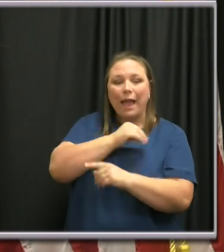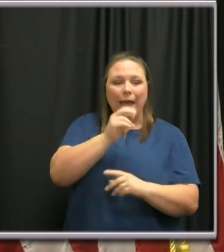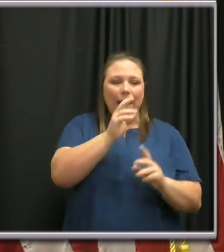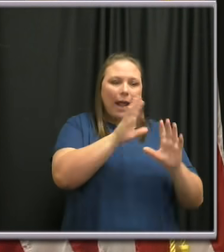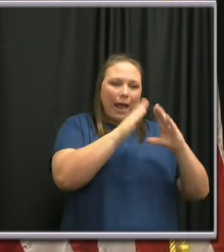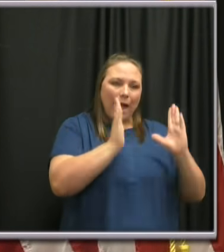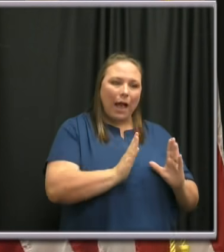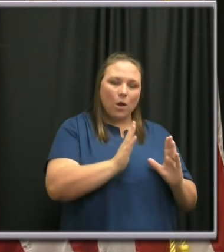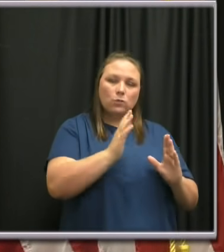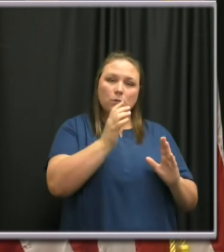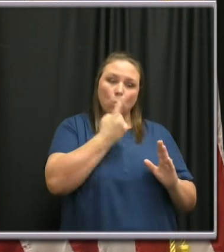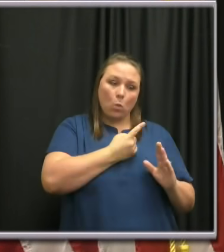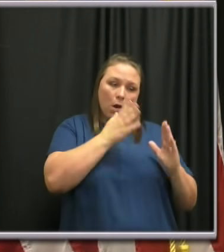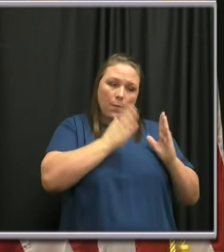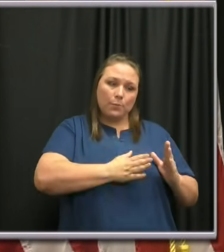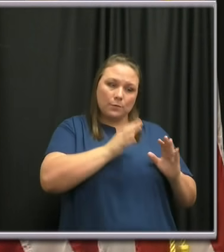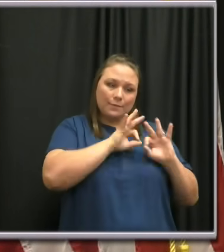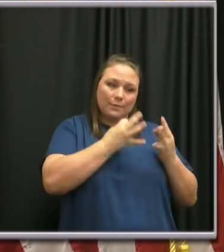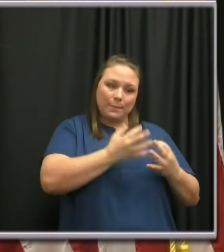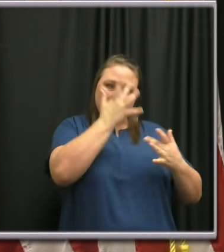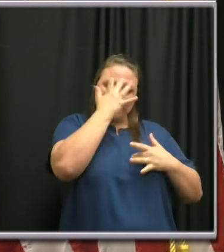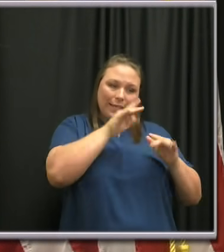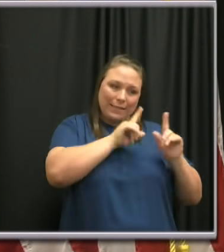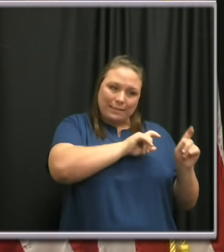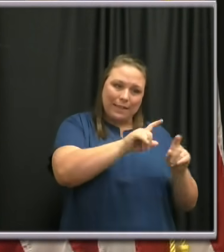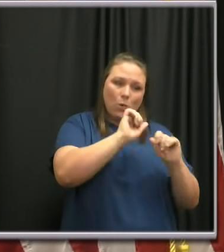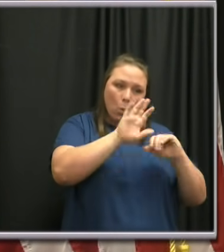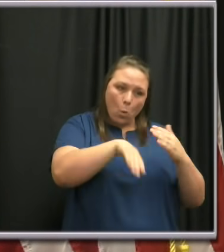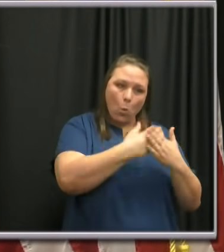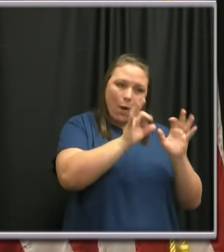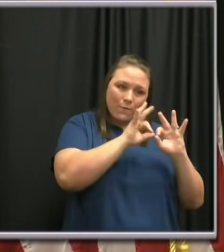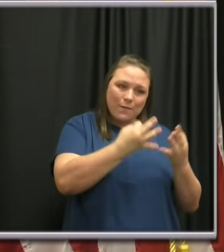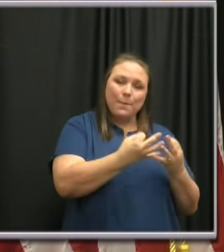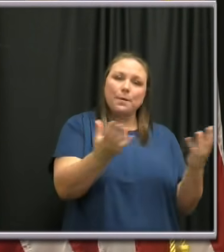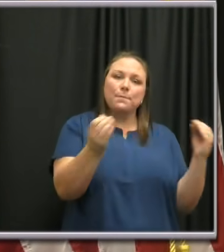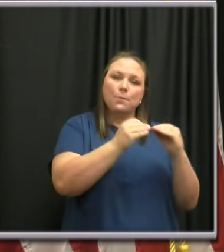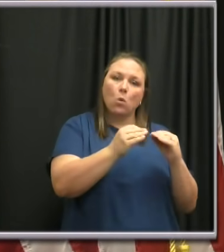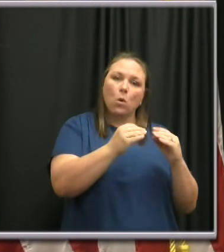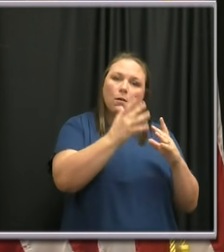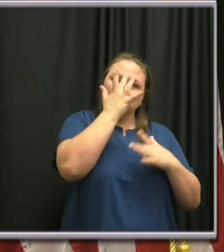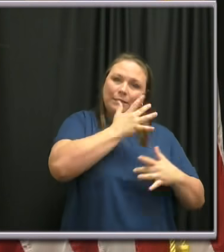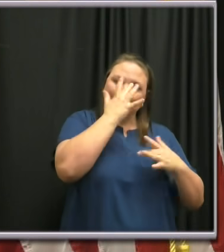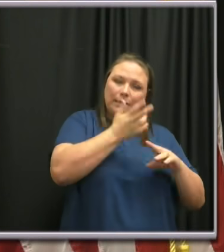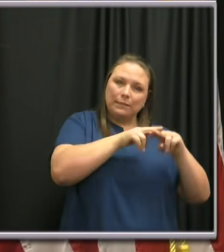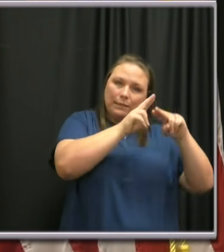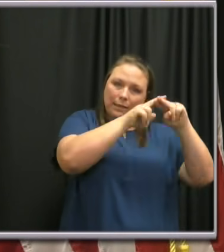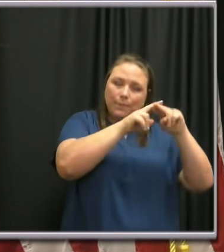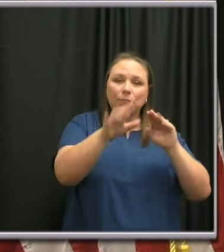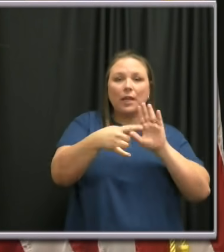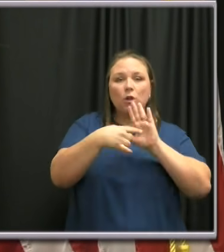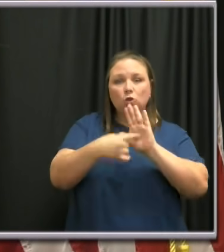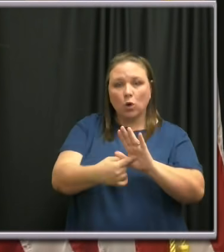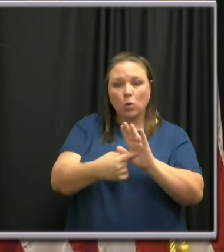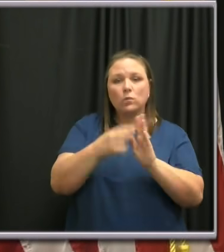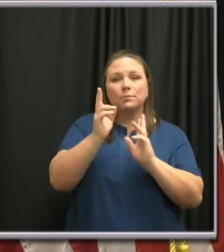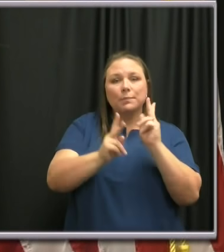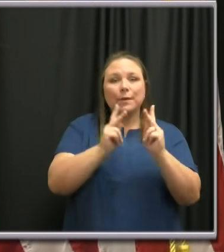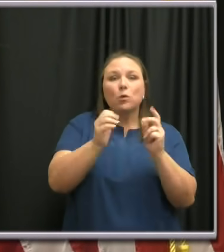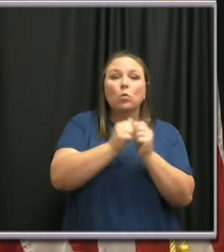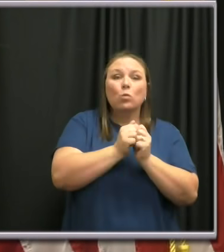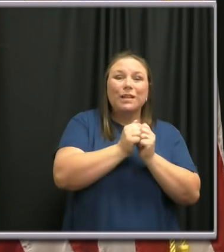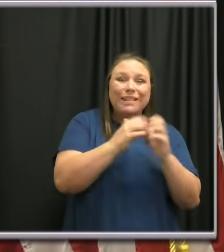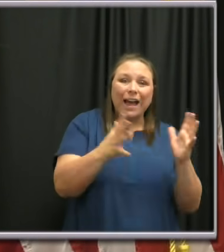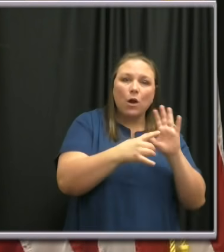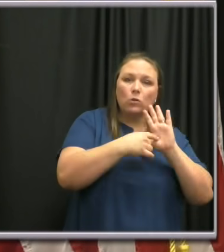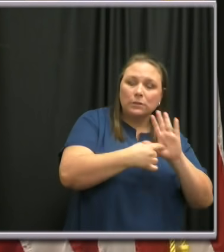live. Testing of contacts has allowed us to find many mildly symptomatic or even asymptomatic cases